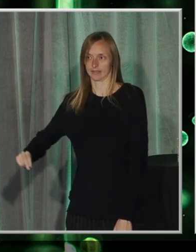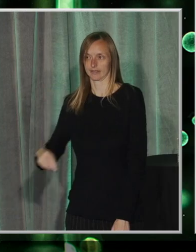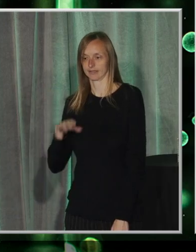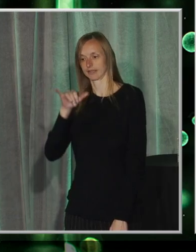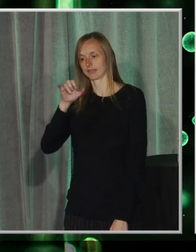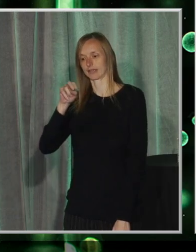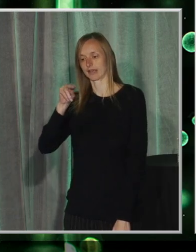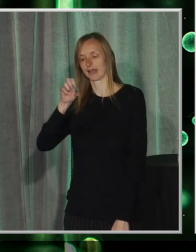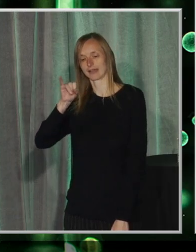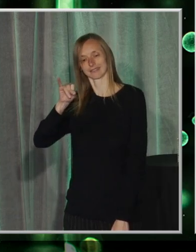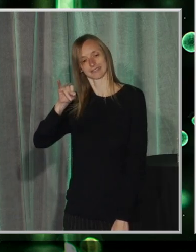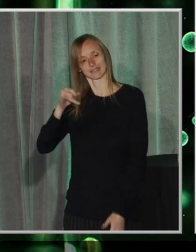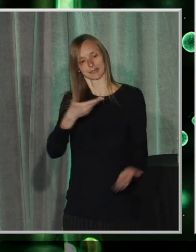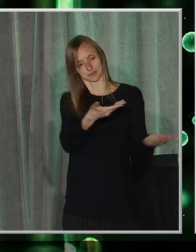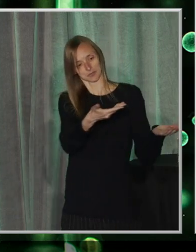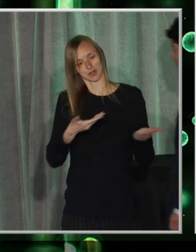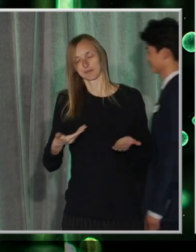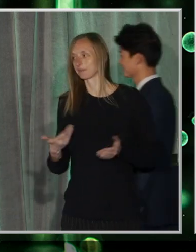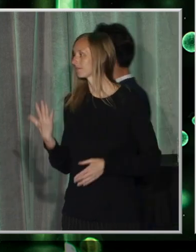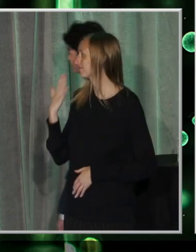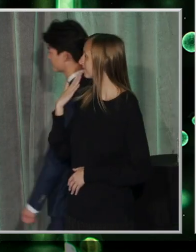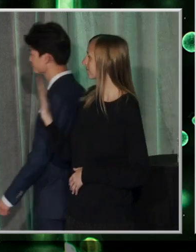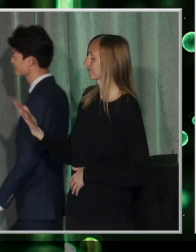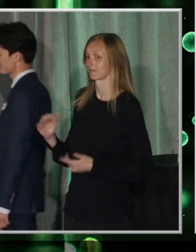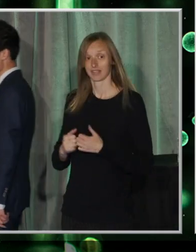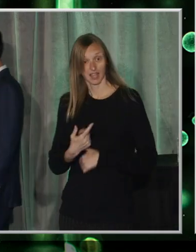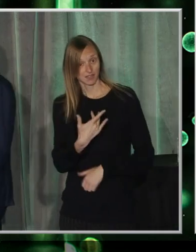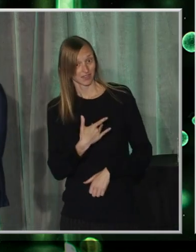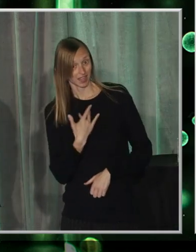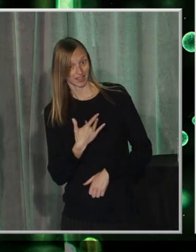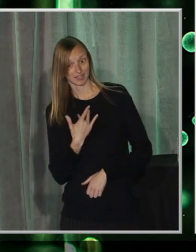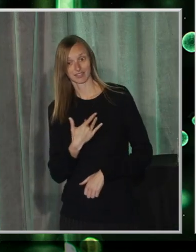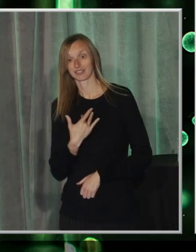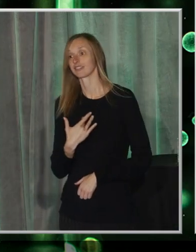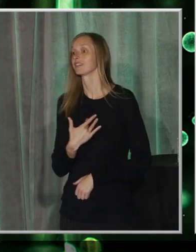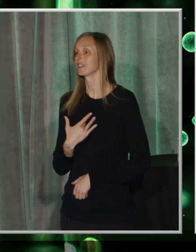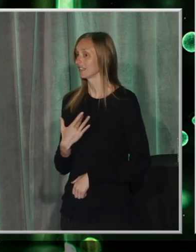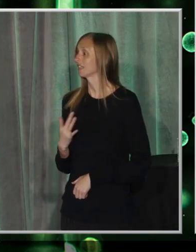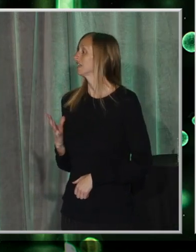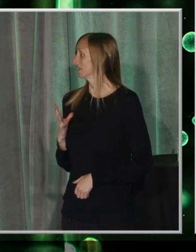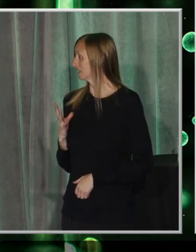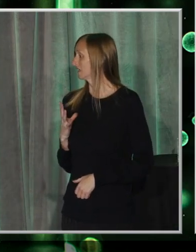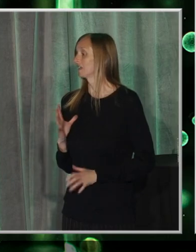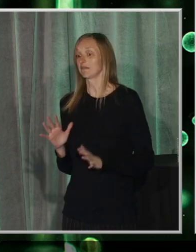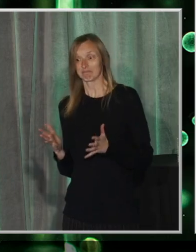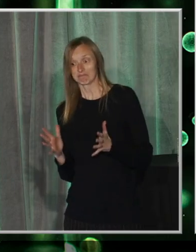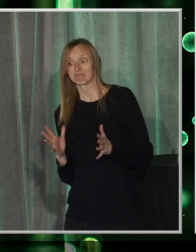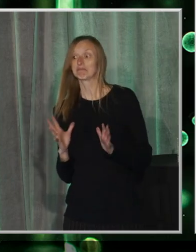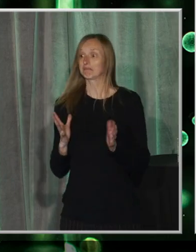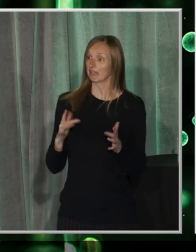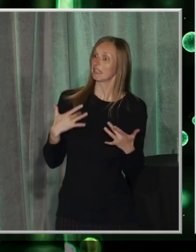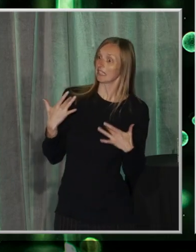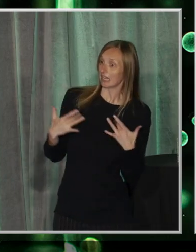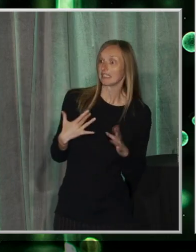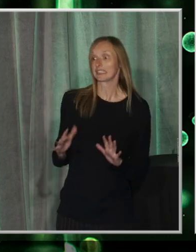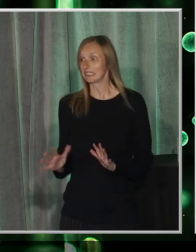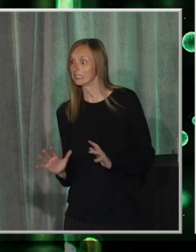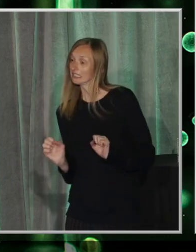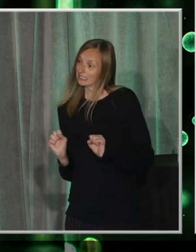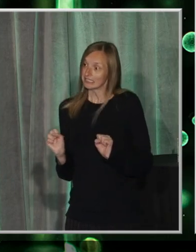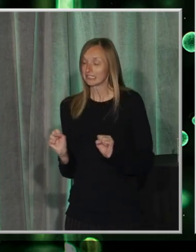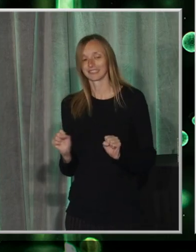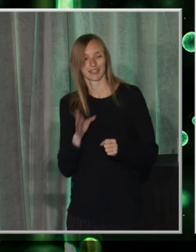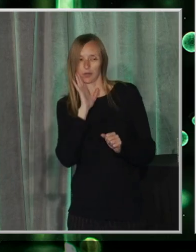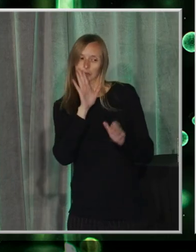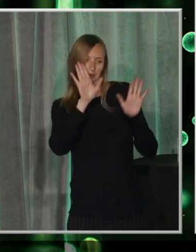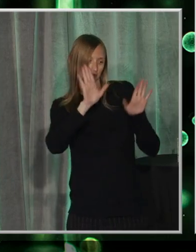Yanzi, welcome. How are you feeling today? Terrified, but excited. You're going to do great. Thank